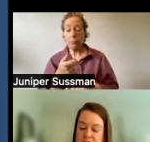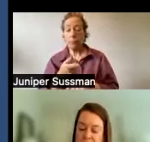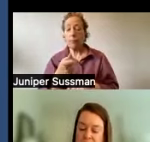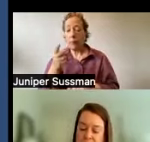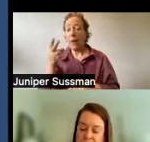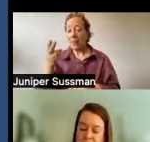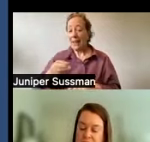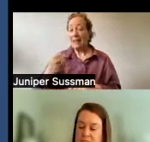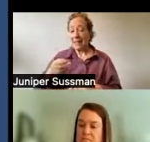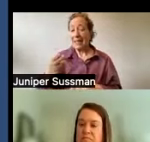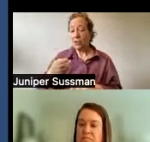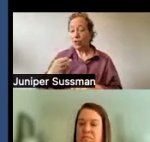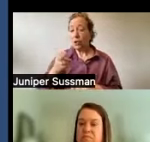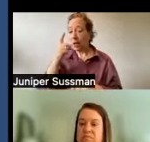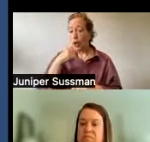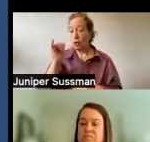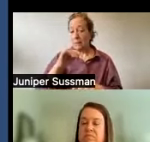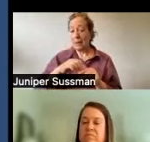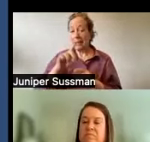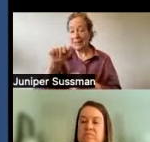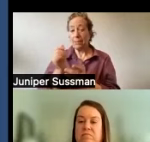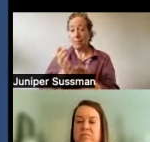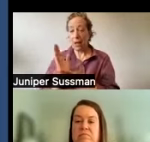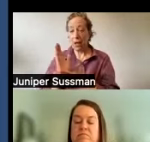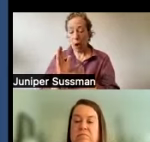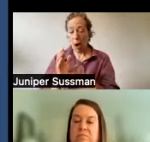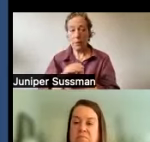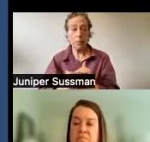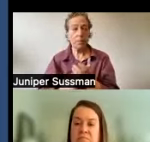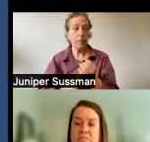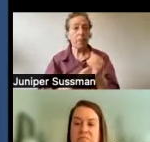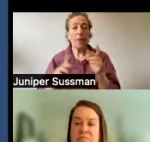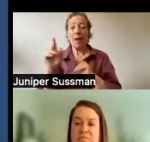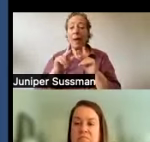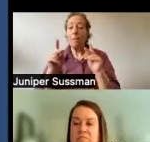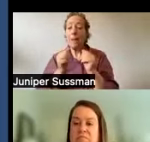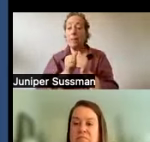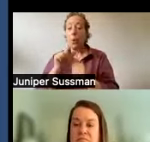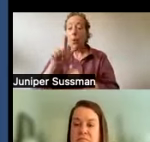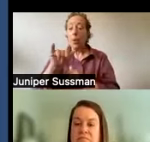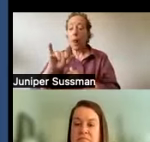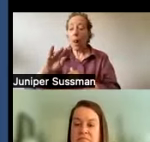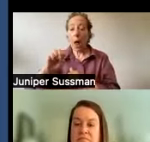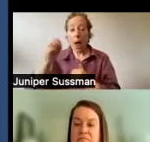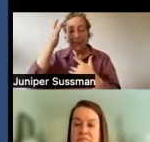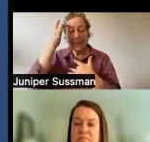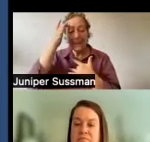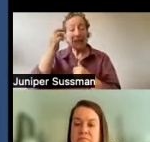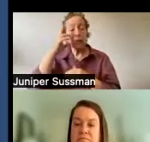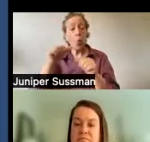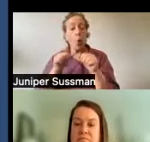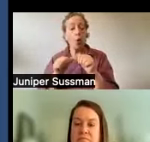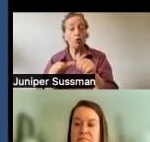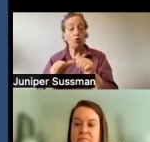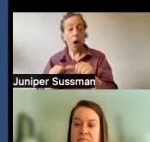disability rights world, where people with conditions such as Lyme disease or chronic fatigue